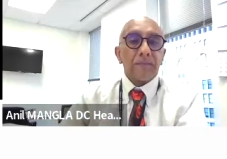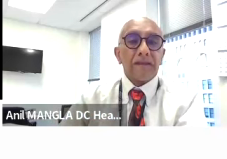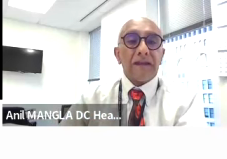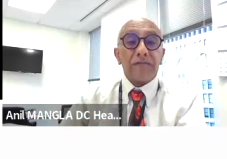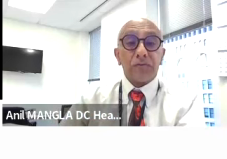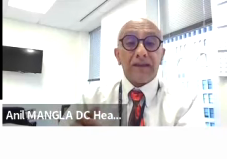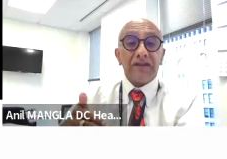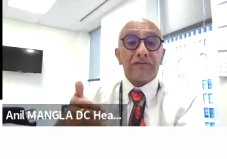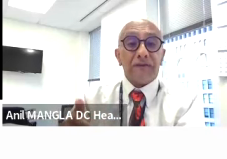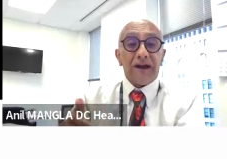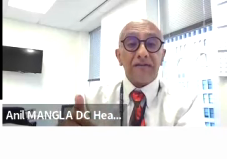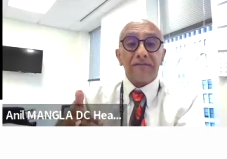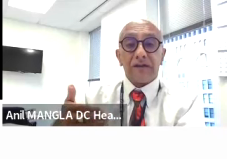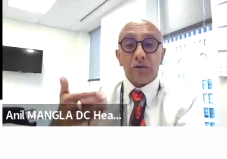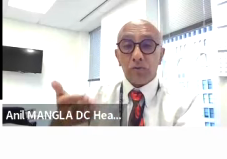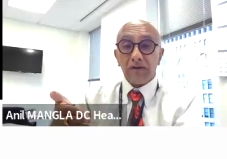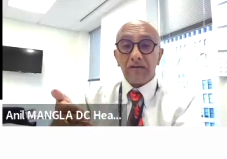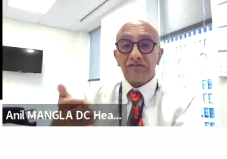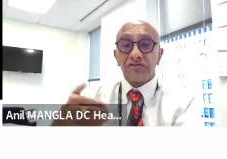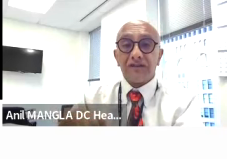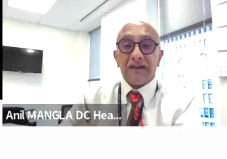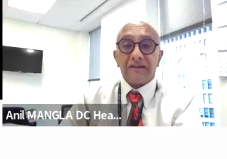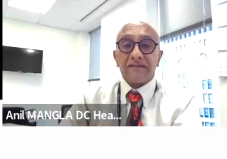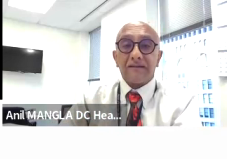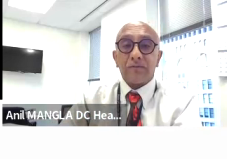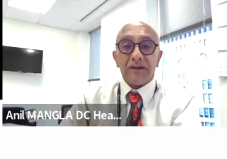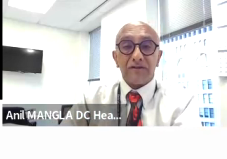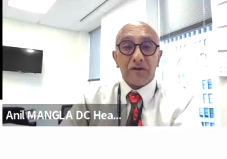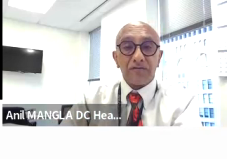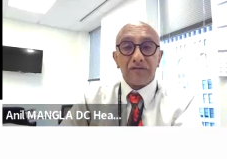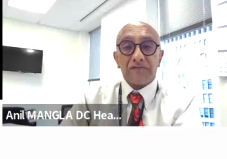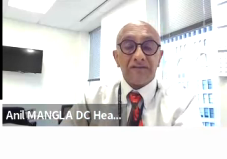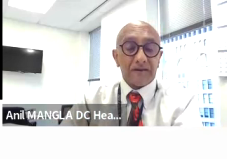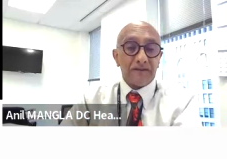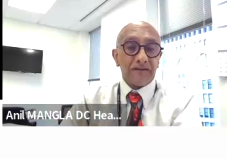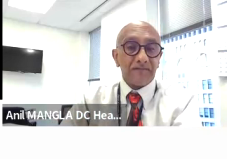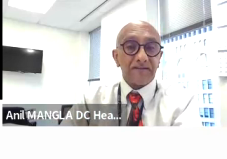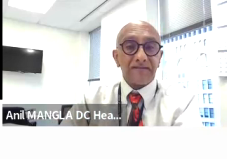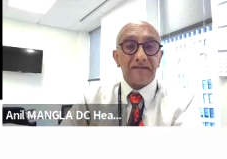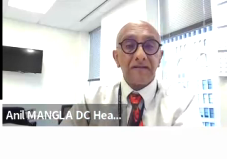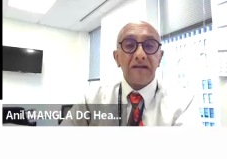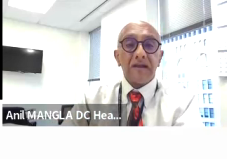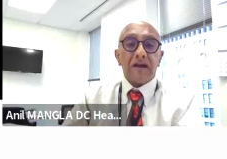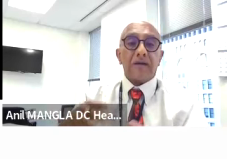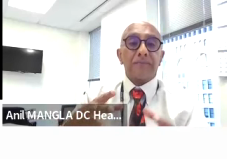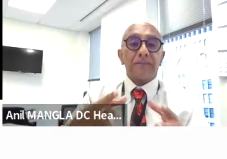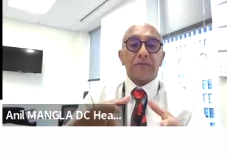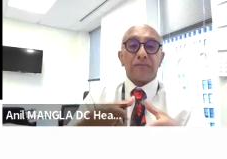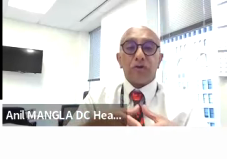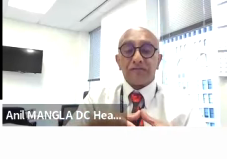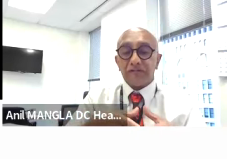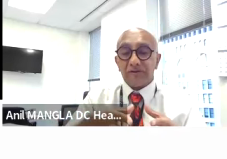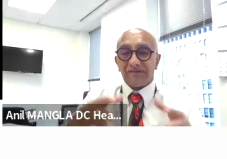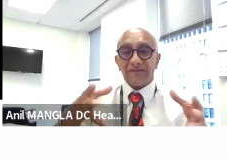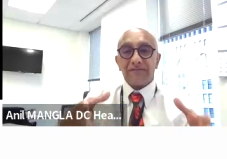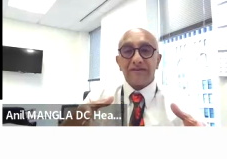know that. Everyone age 5 and older should get 1 dose of this updated vaccine. People